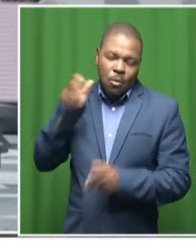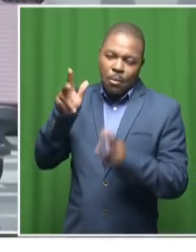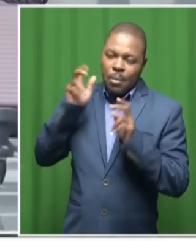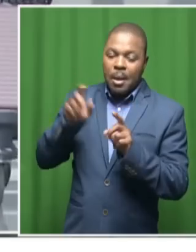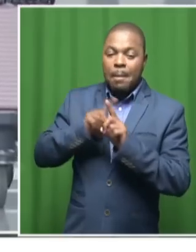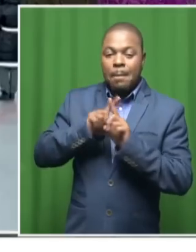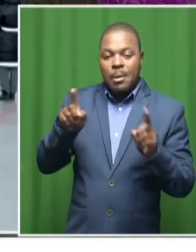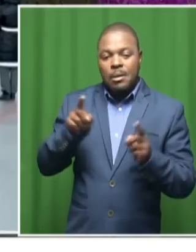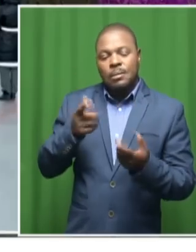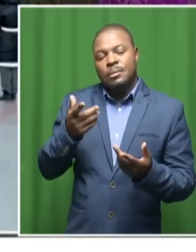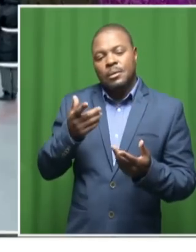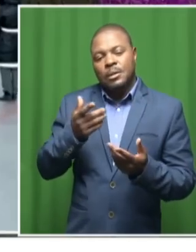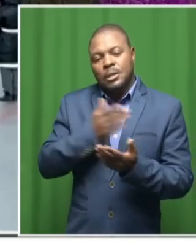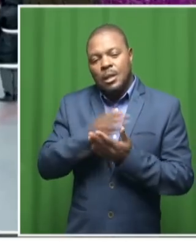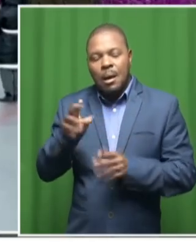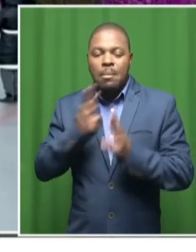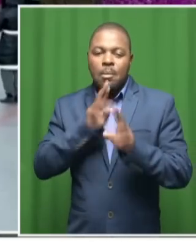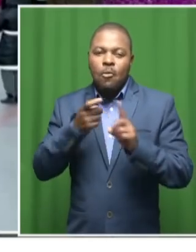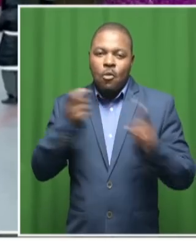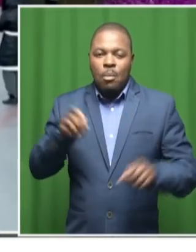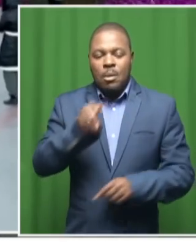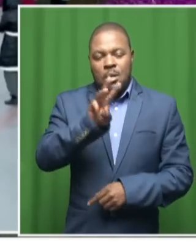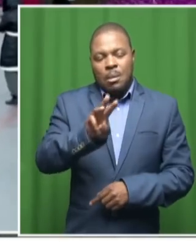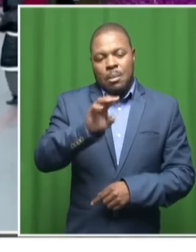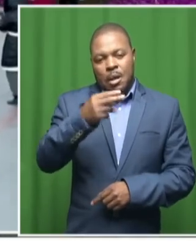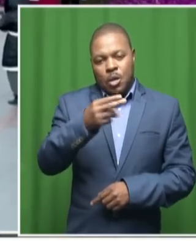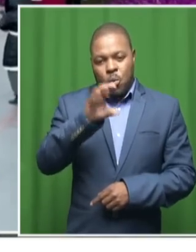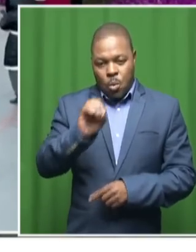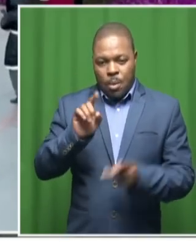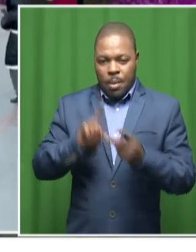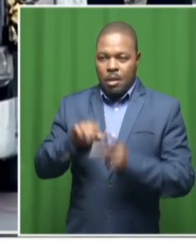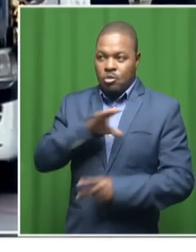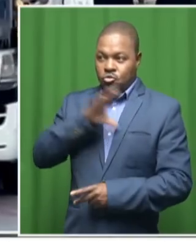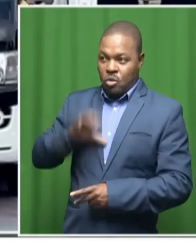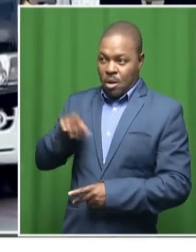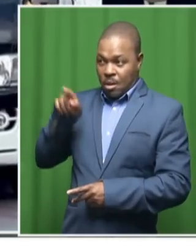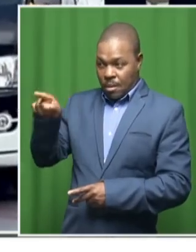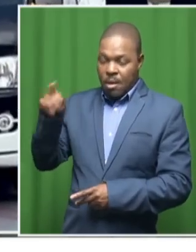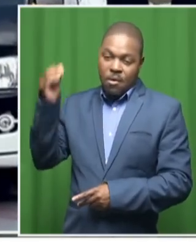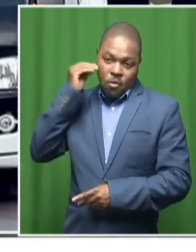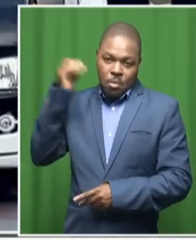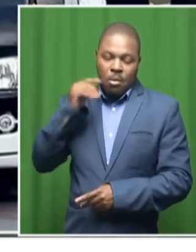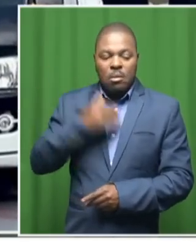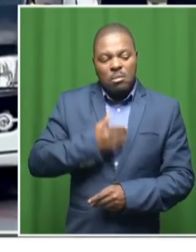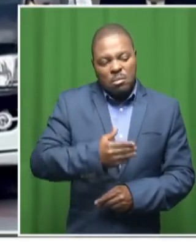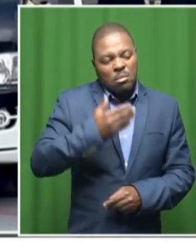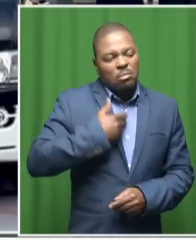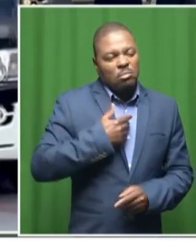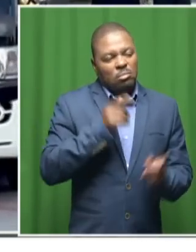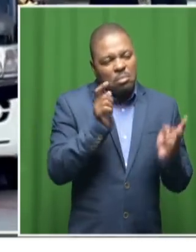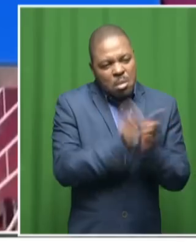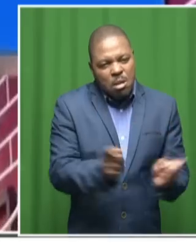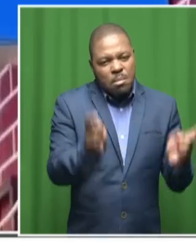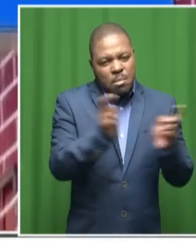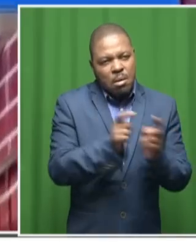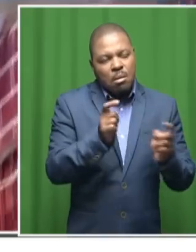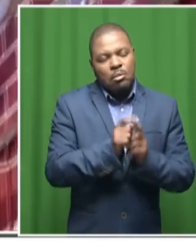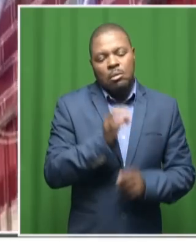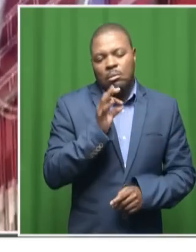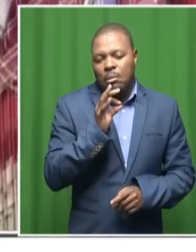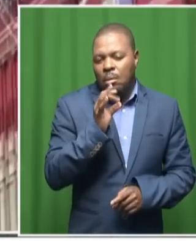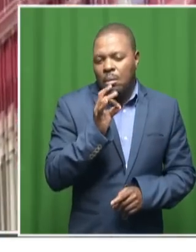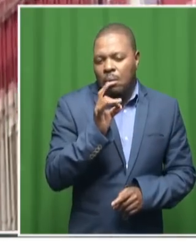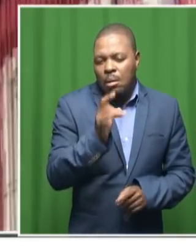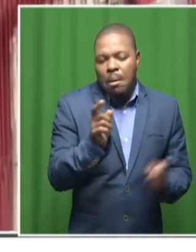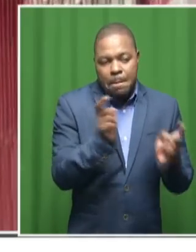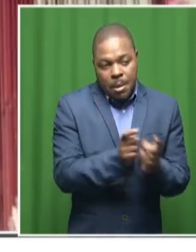reports coming from WHO and from China, and we will be meeting regularly, probably daily from